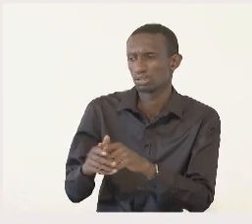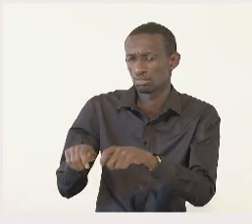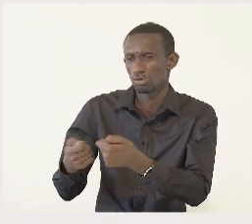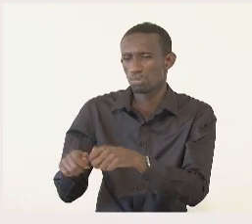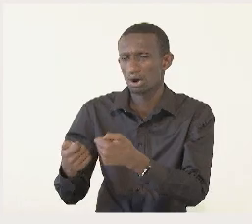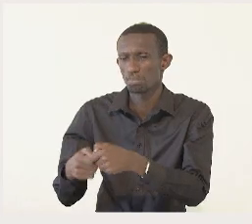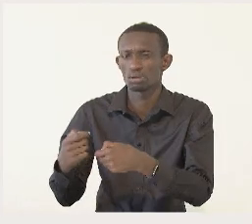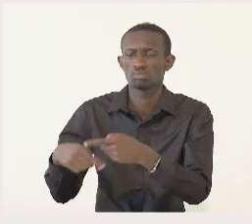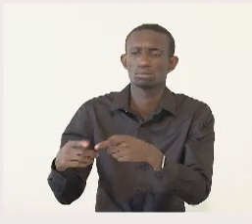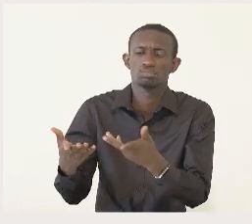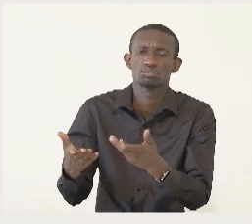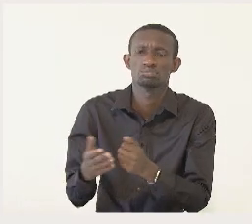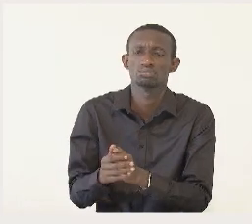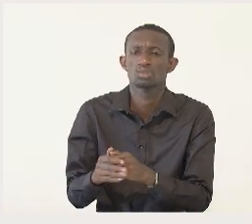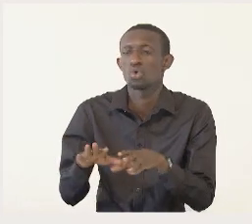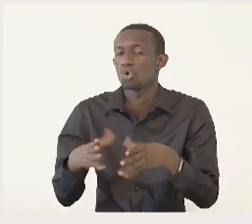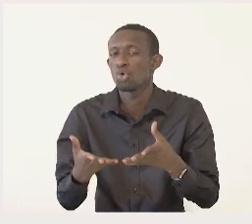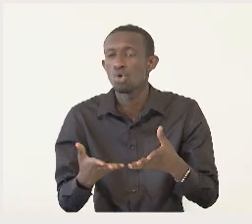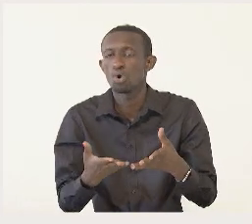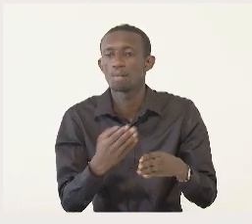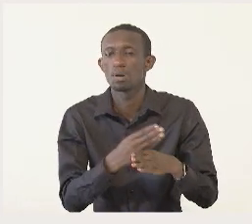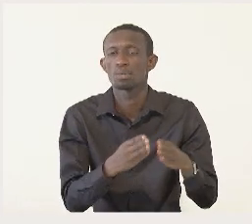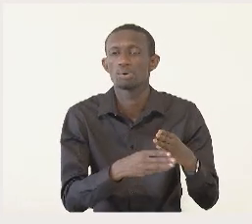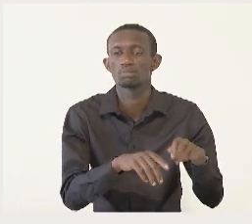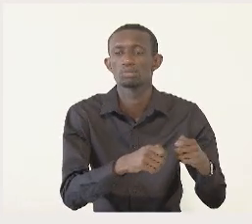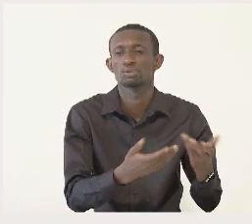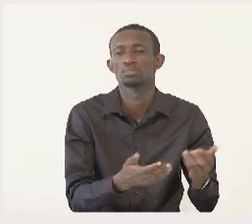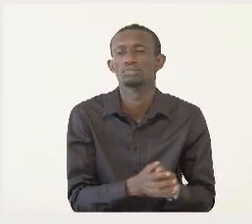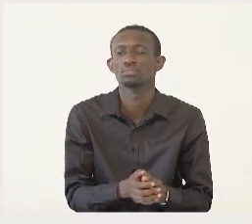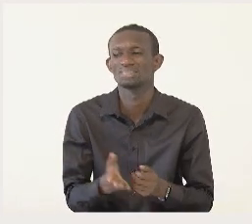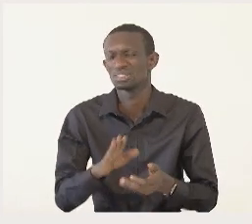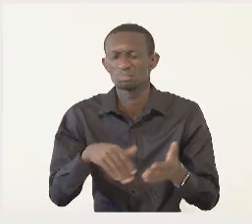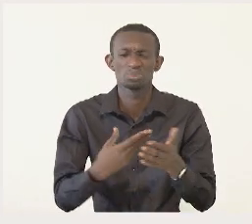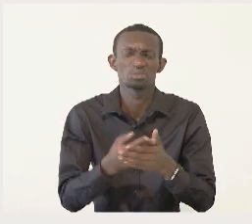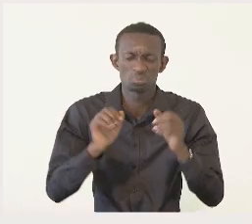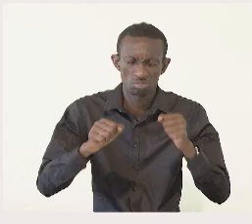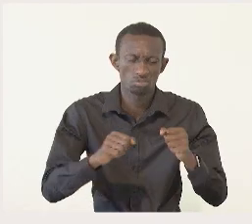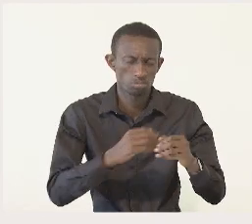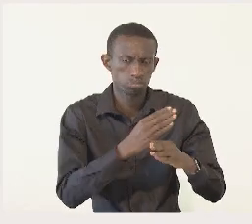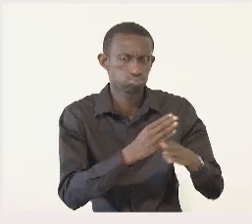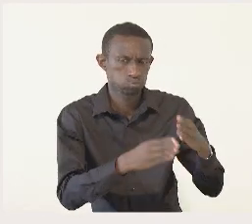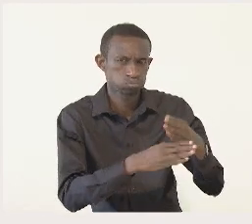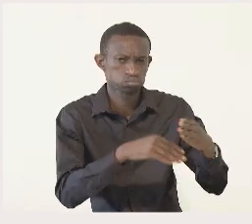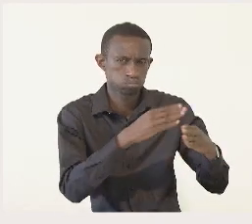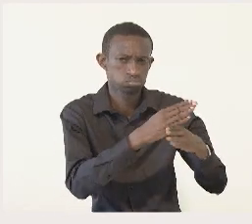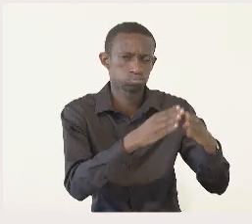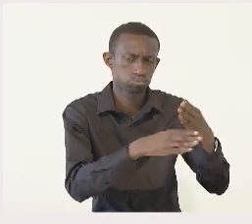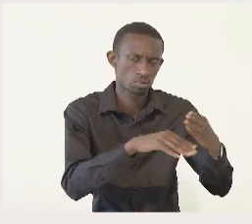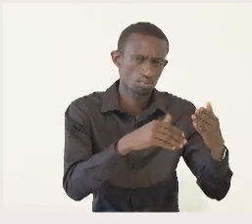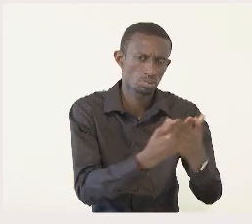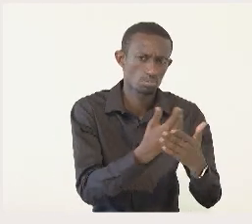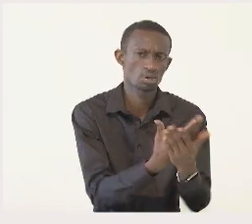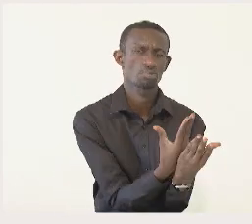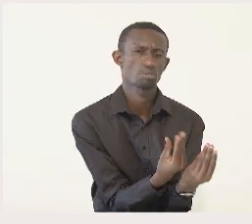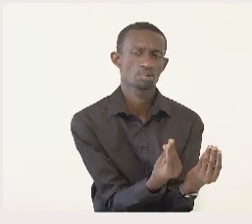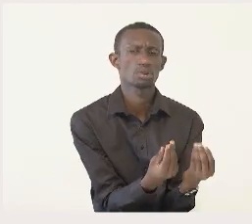materials, and these are chemically broken down. And also it involves the building up simple materials that are used to make up some